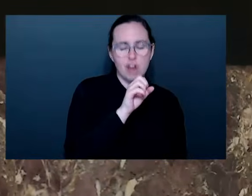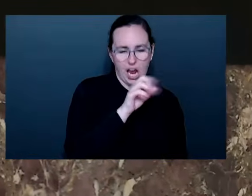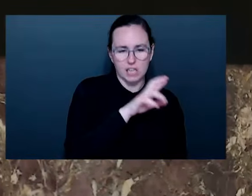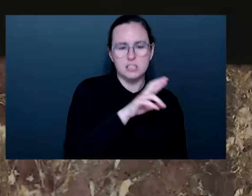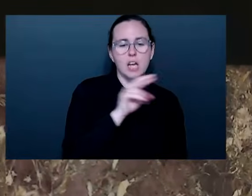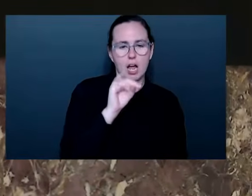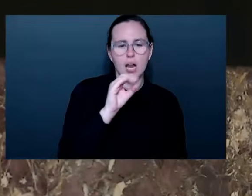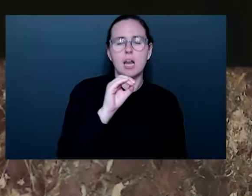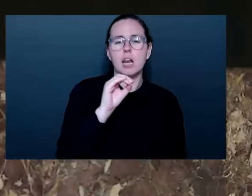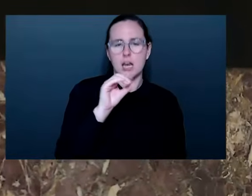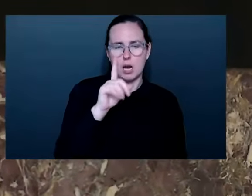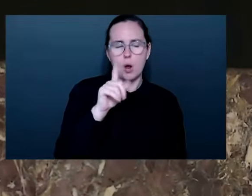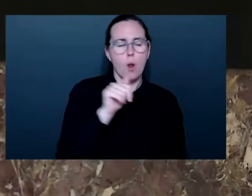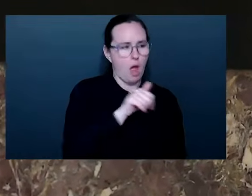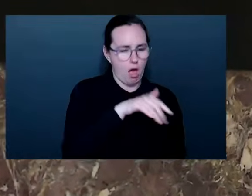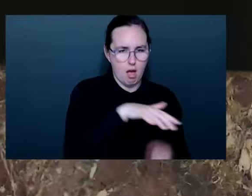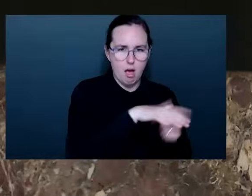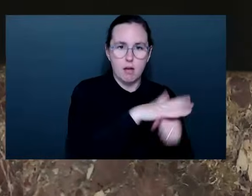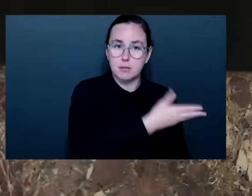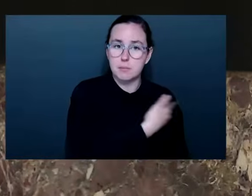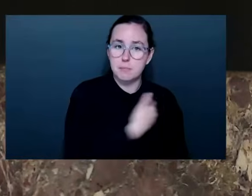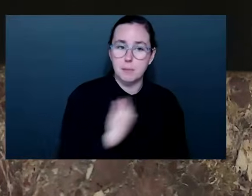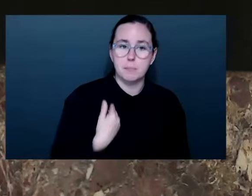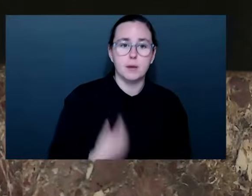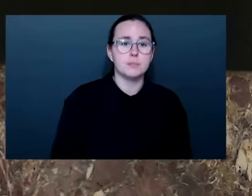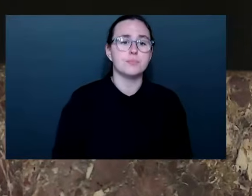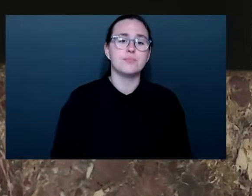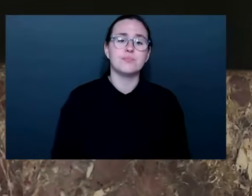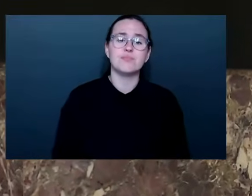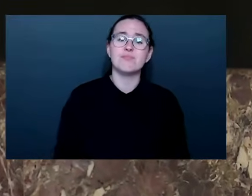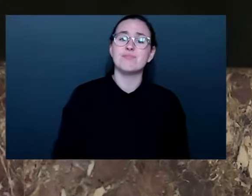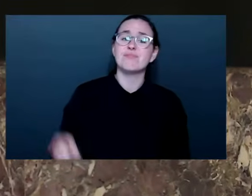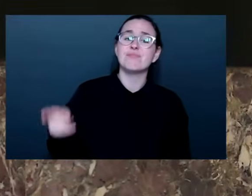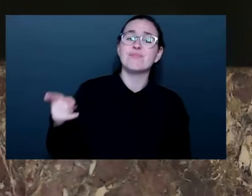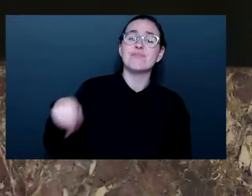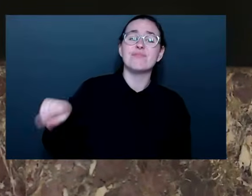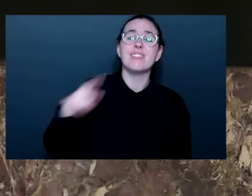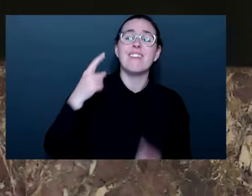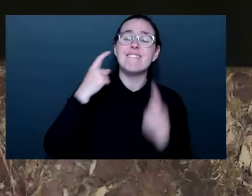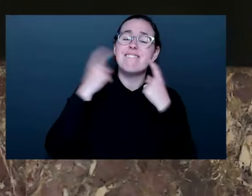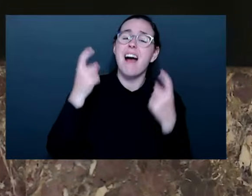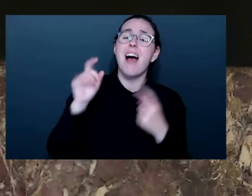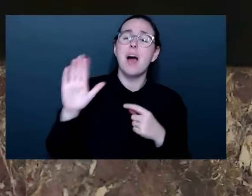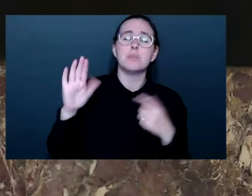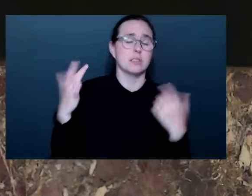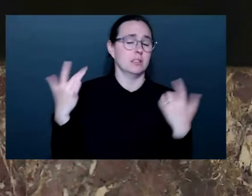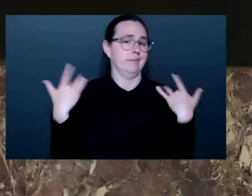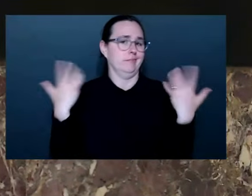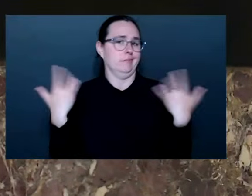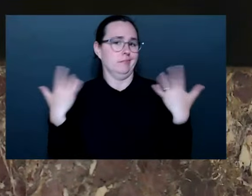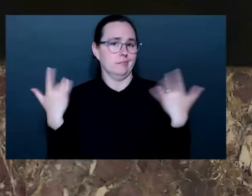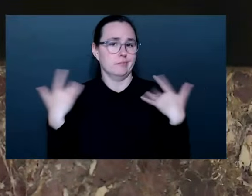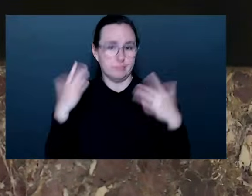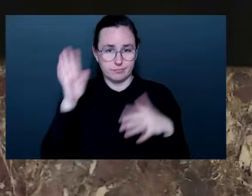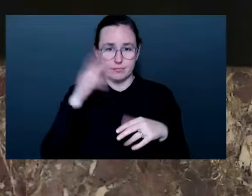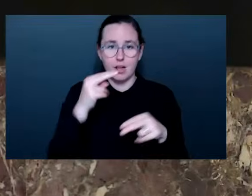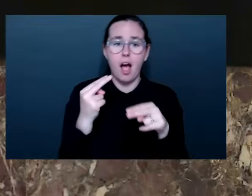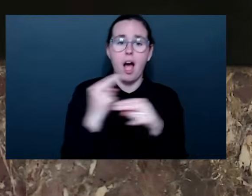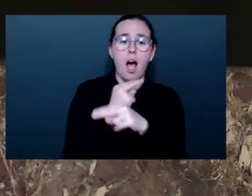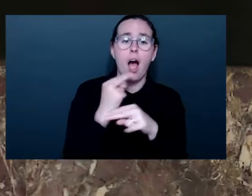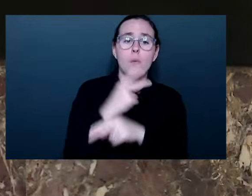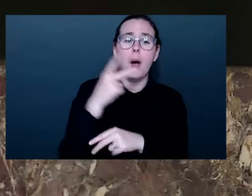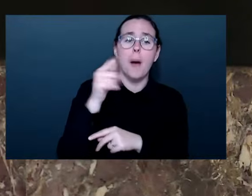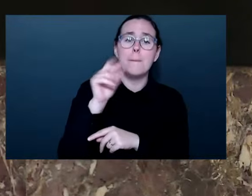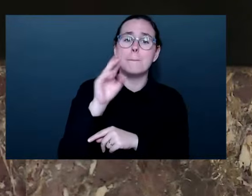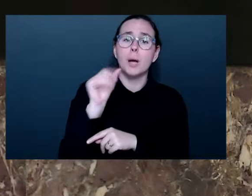trying to download Highway Patrol. They're quietly moving to offload Highway 1 patrol duties onto already overstretched police detachments in